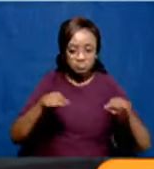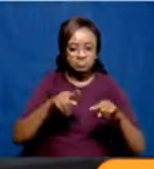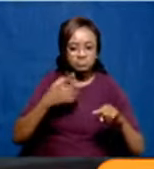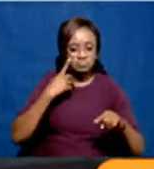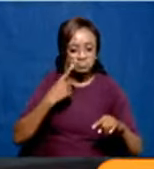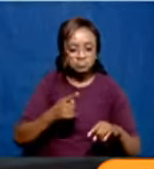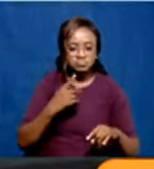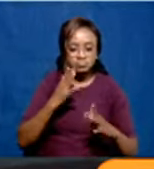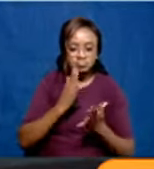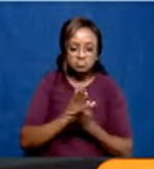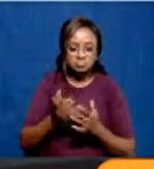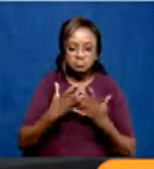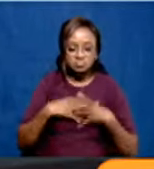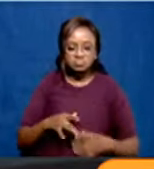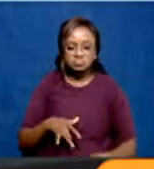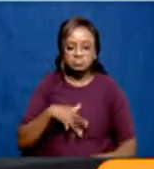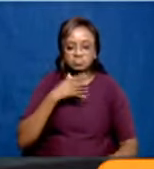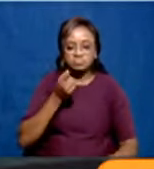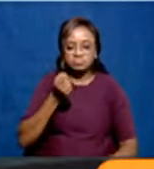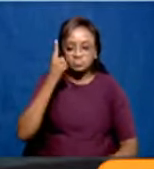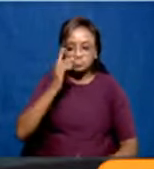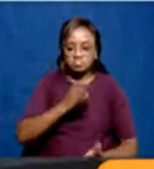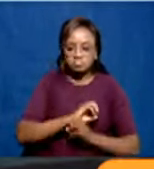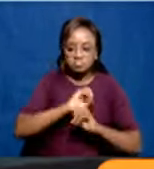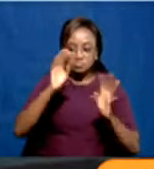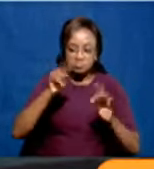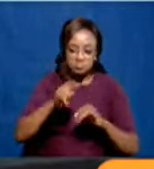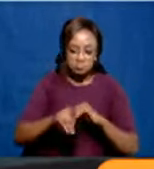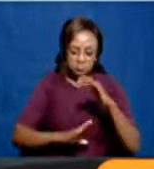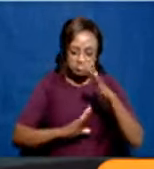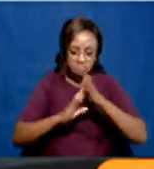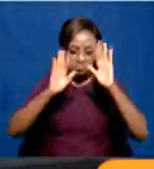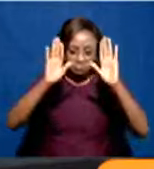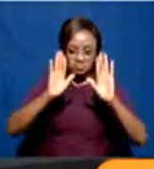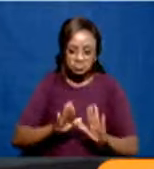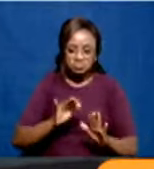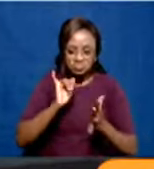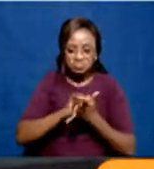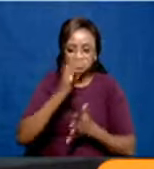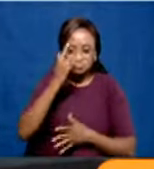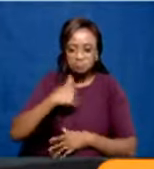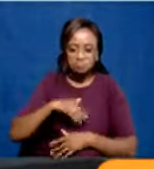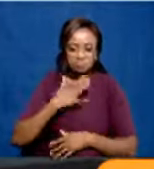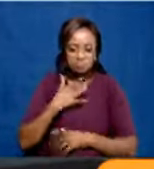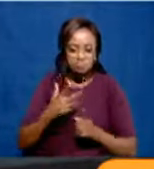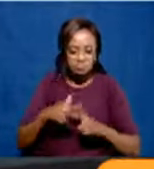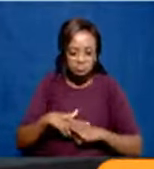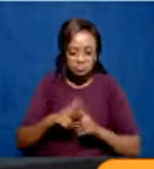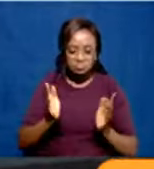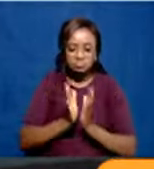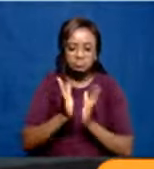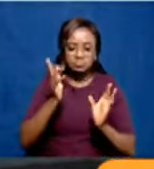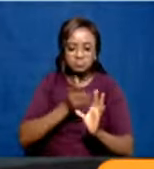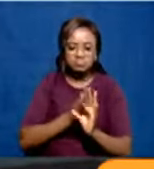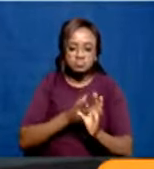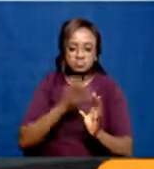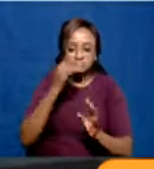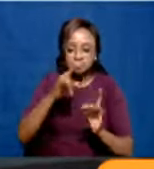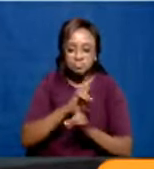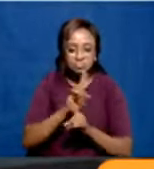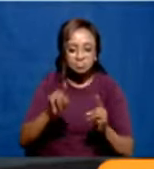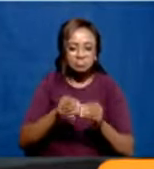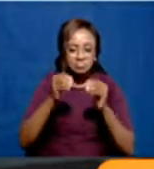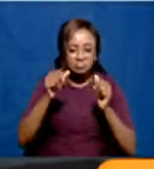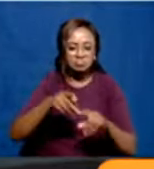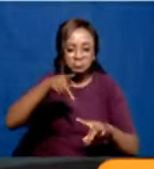important. It's extremely important. And that is why we want to move on to public participation. This, everything is not cast in stone as we